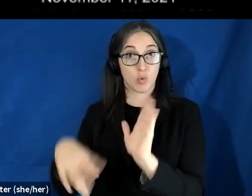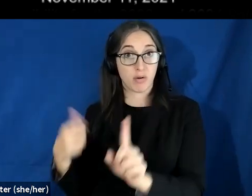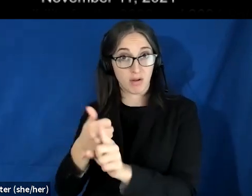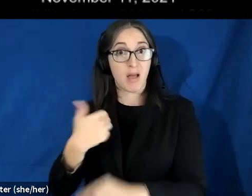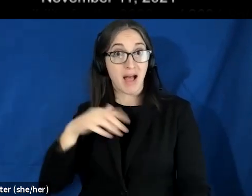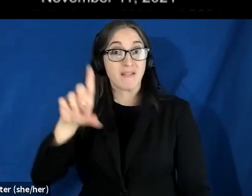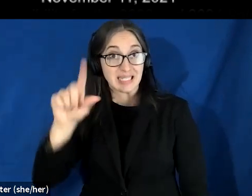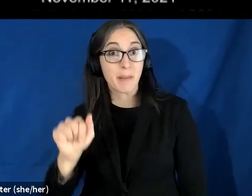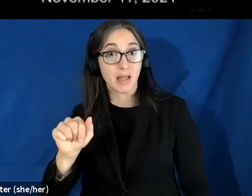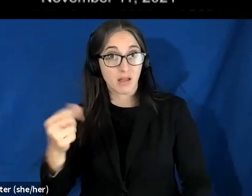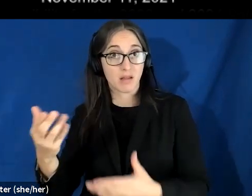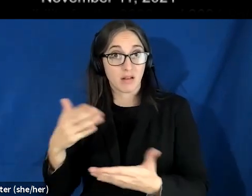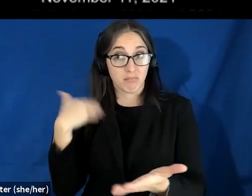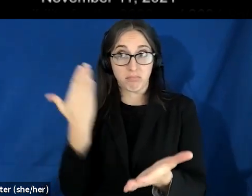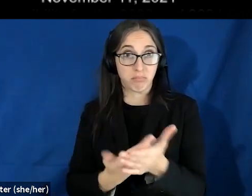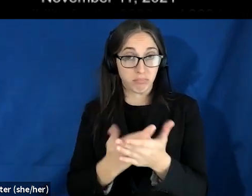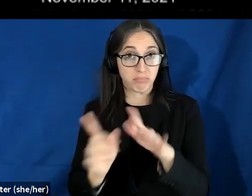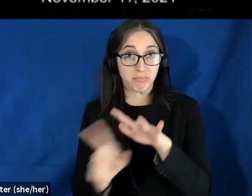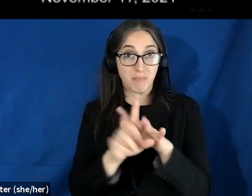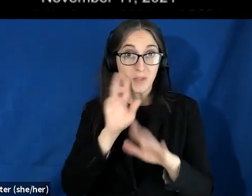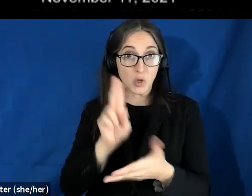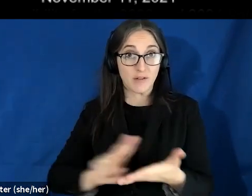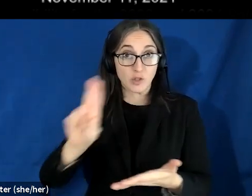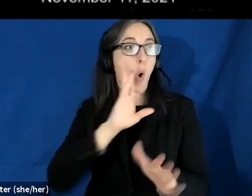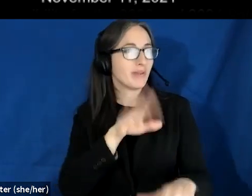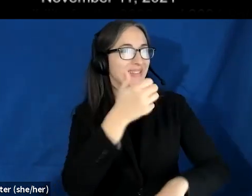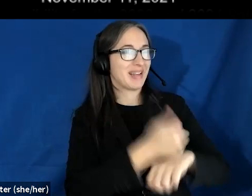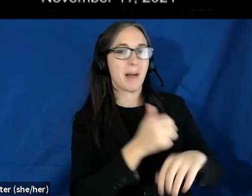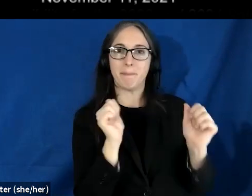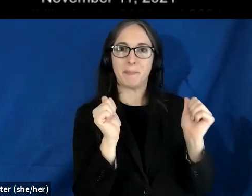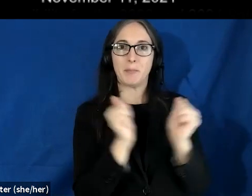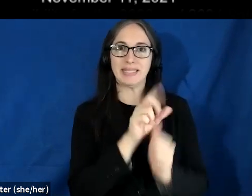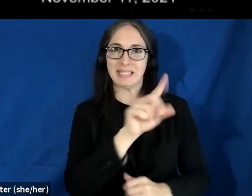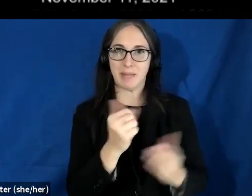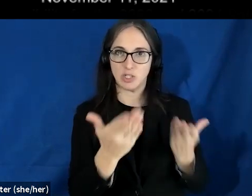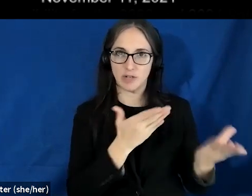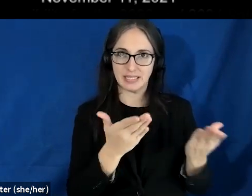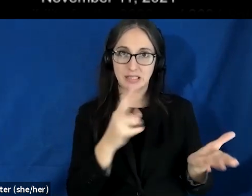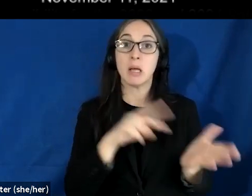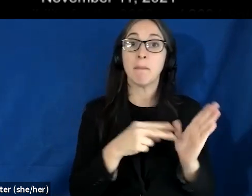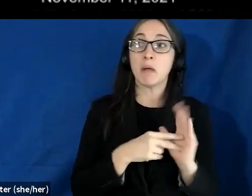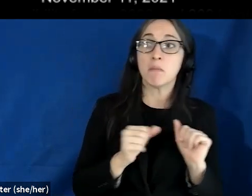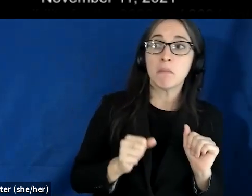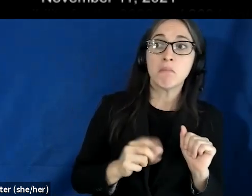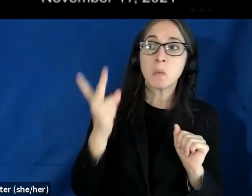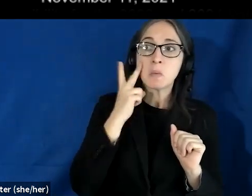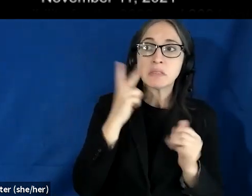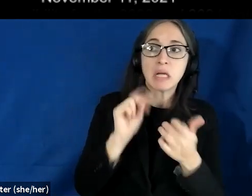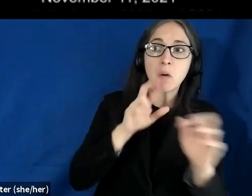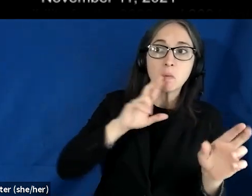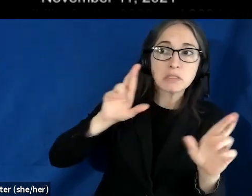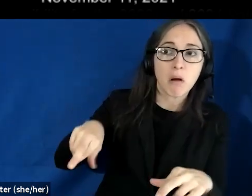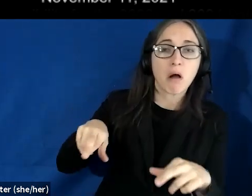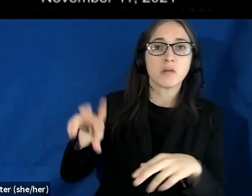with disability services and we'll just respond to the inaccessibility of our courses and our environments when